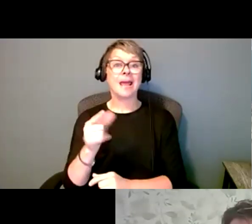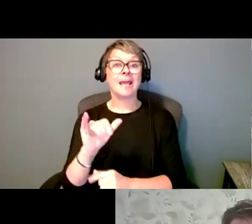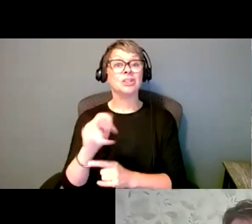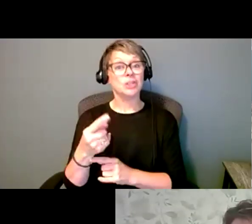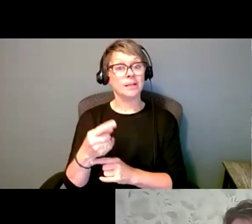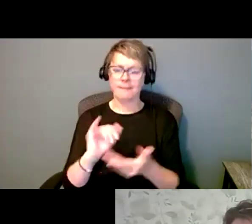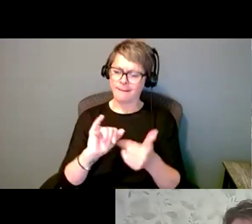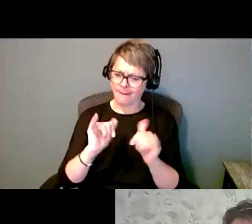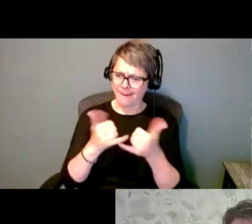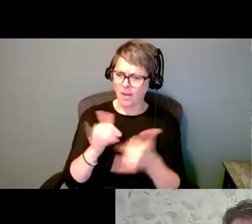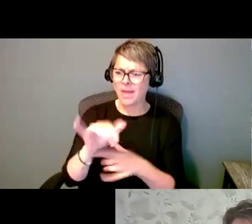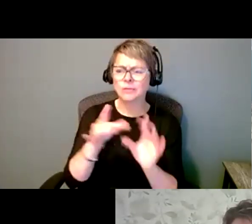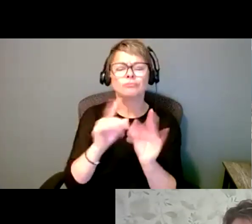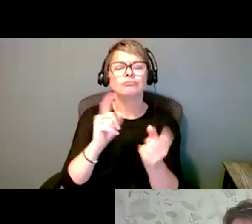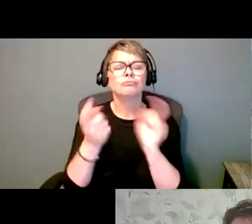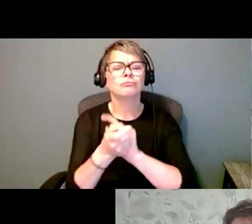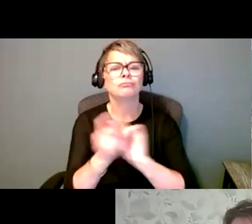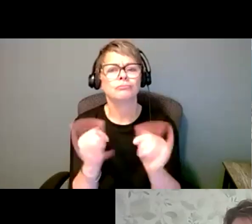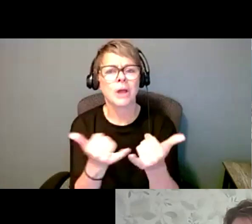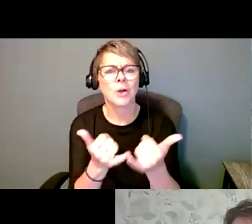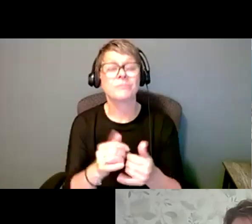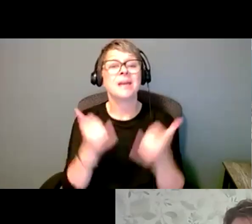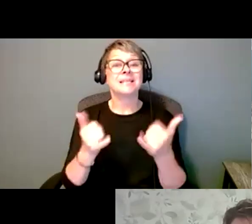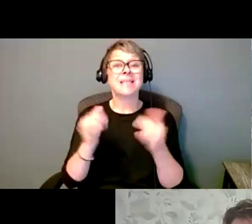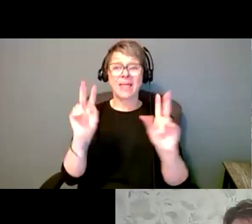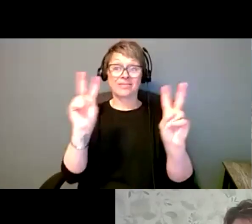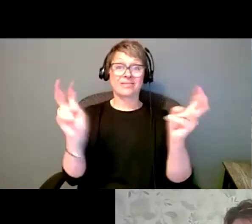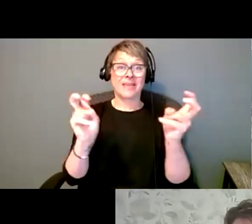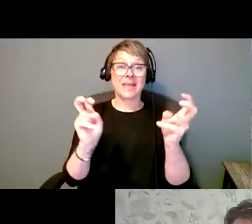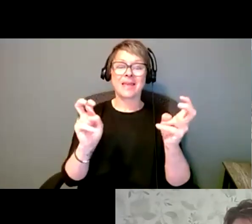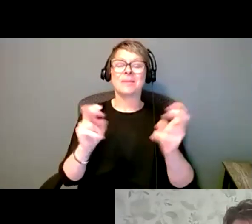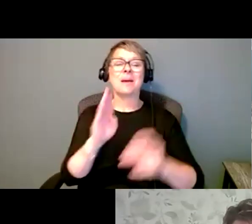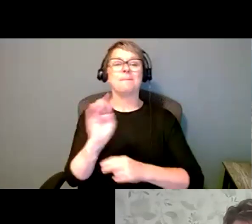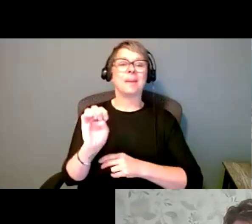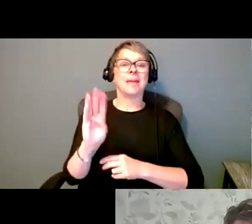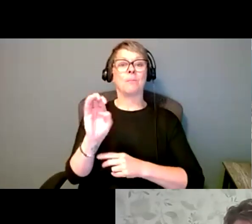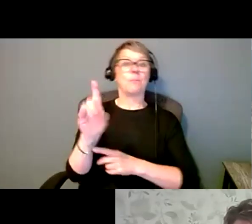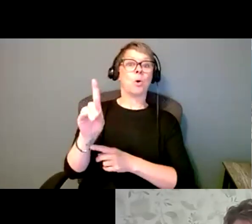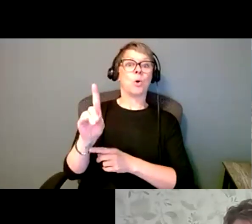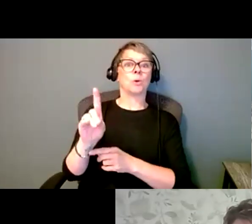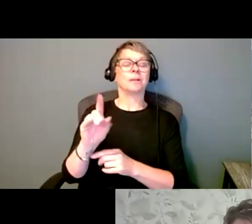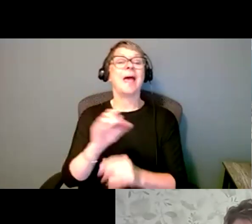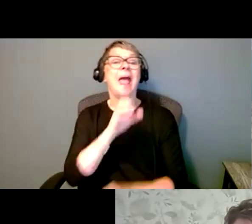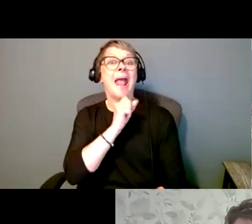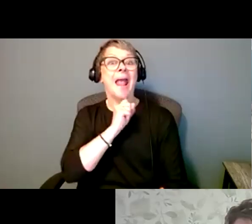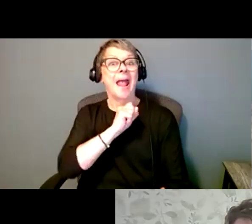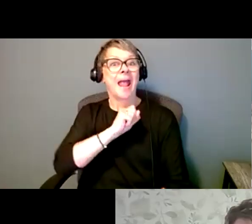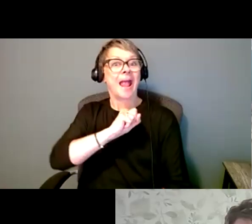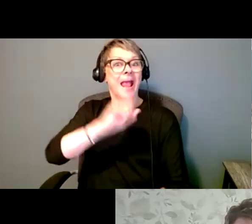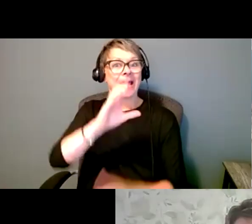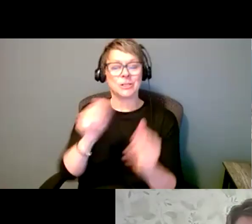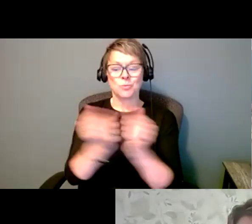problem as really anything else we have. And today's theme really celebrates that. Be bold, age with attitude. It invites us not just